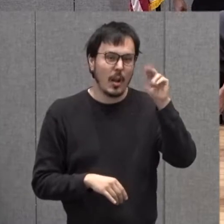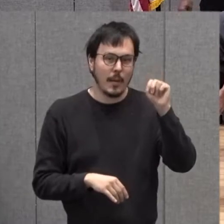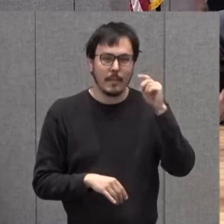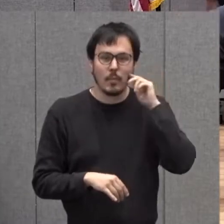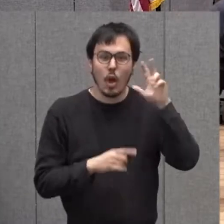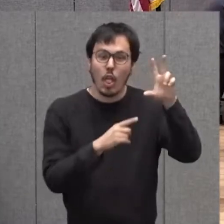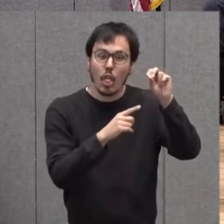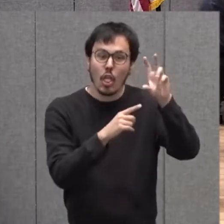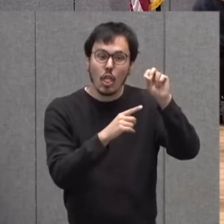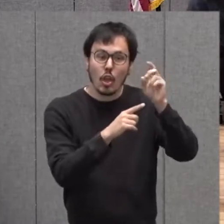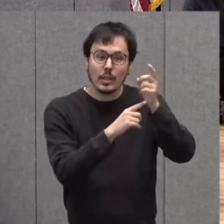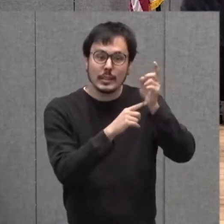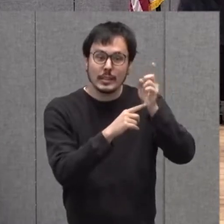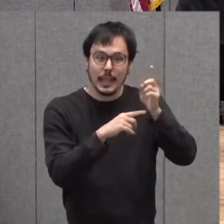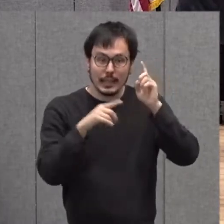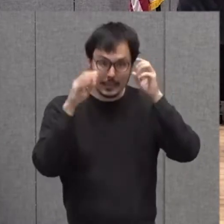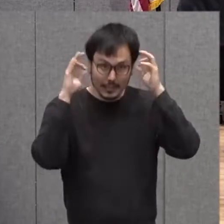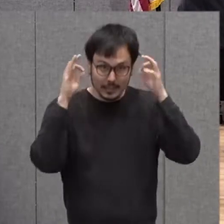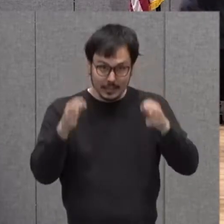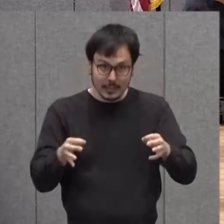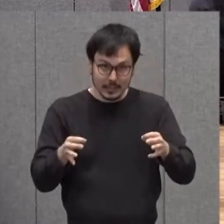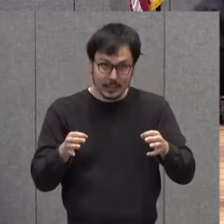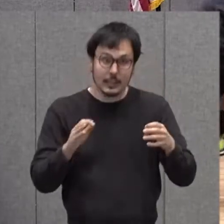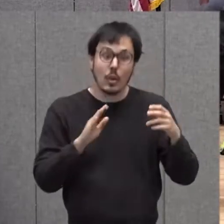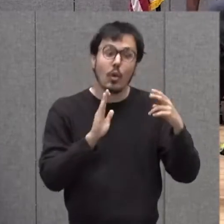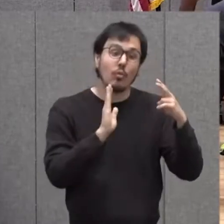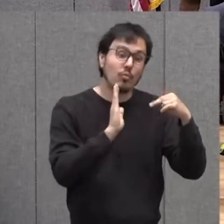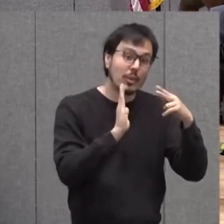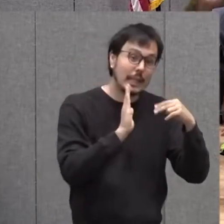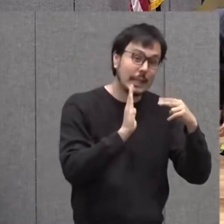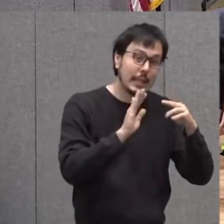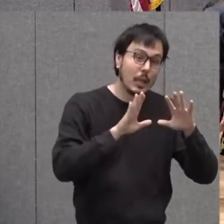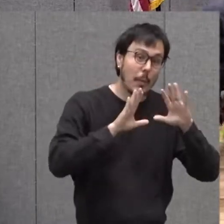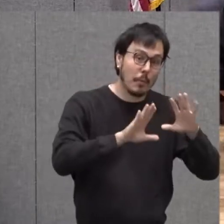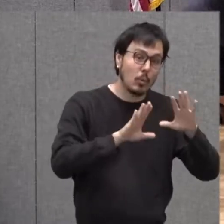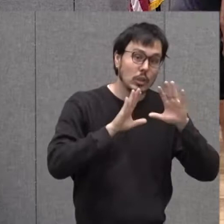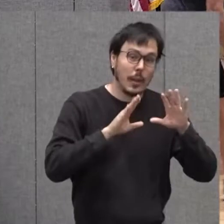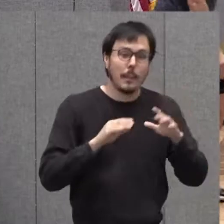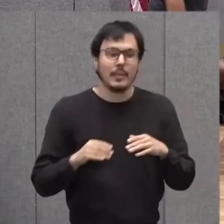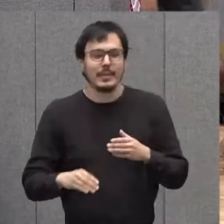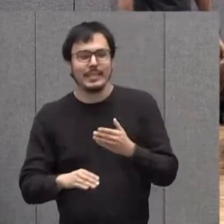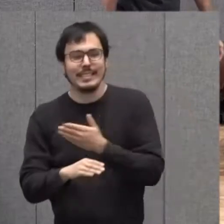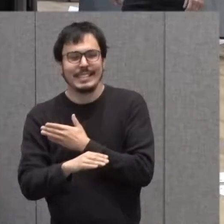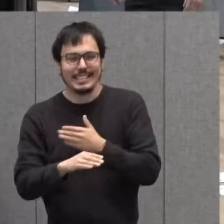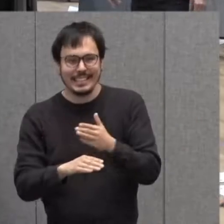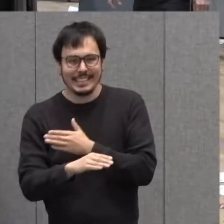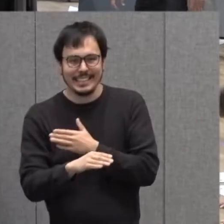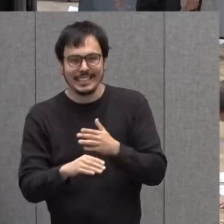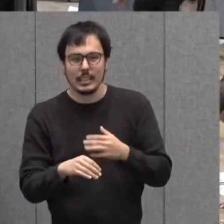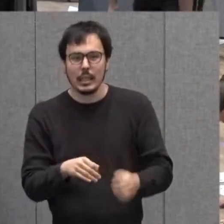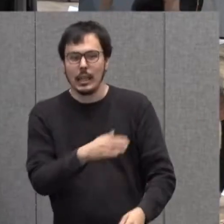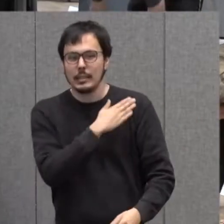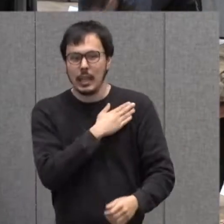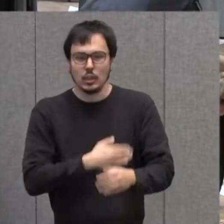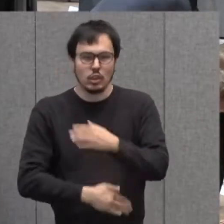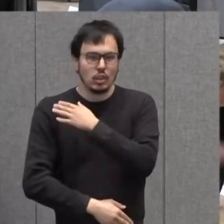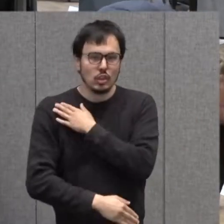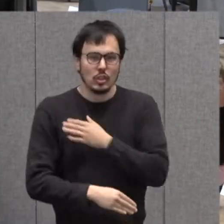Ready? Decide. Reading or singing? And here we